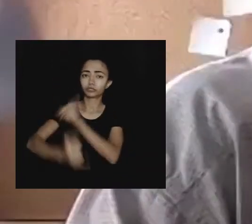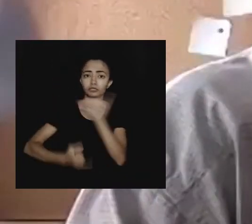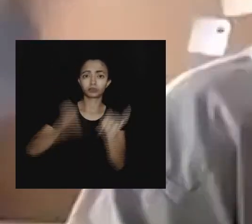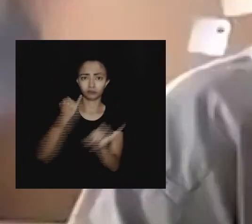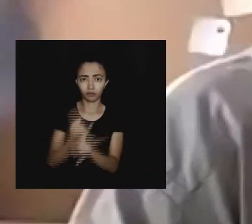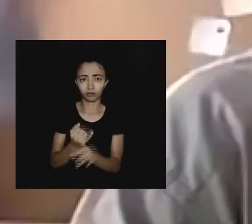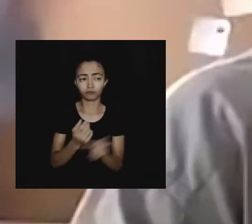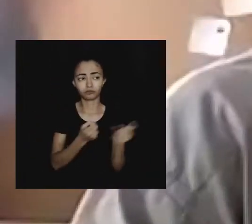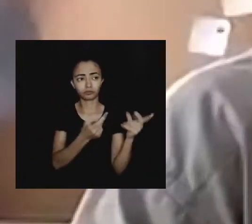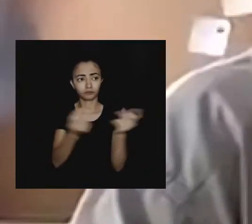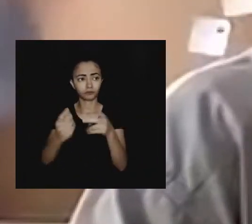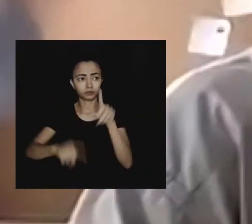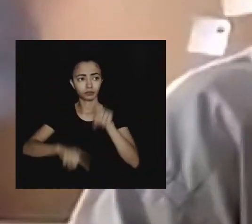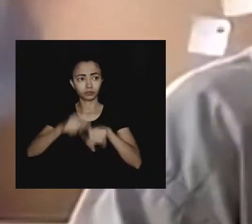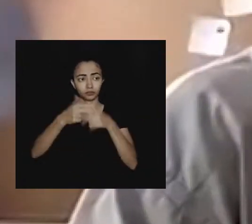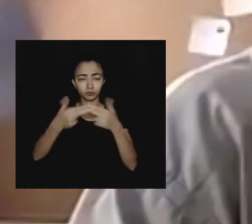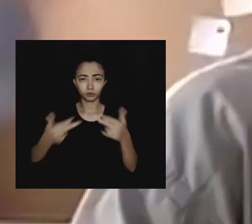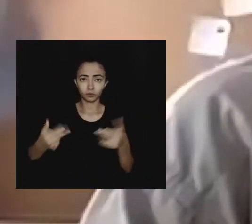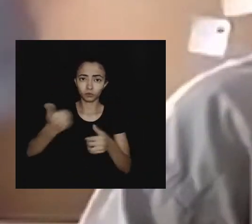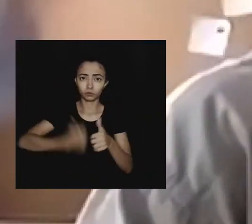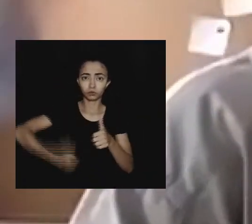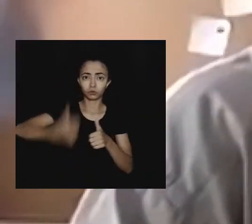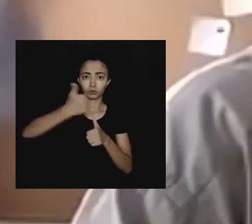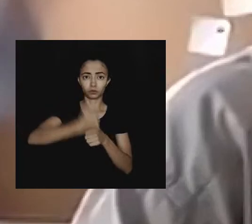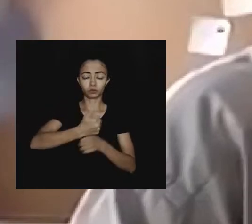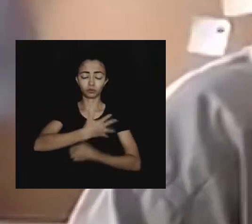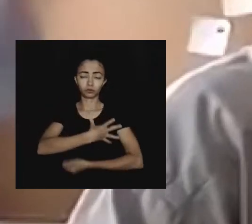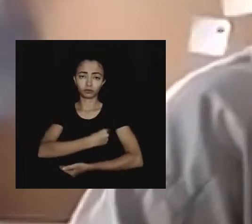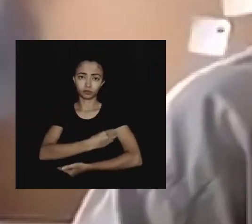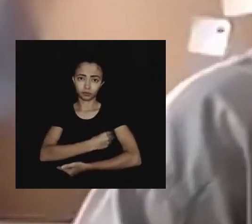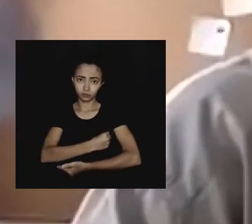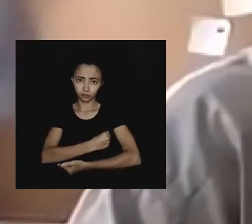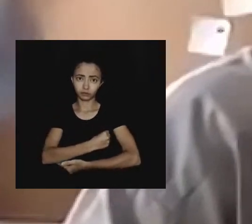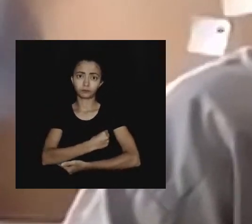of products that substitute breast milk,